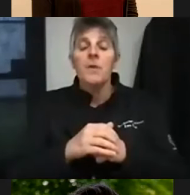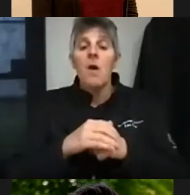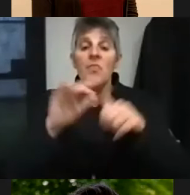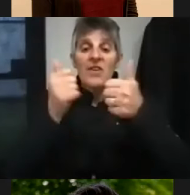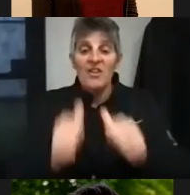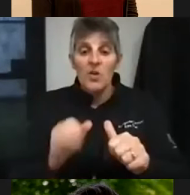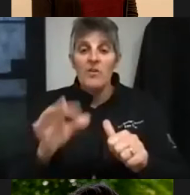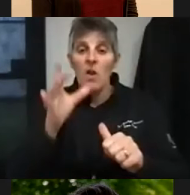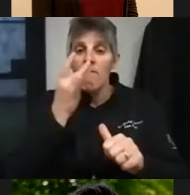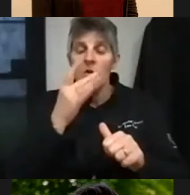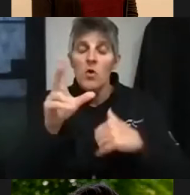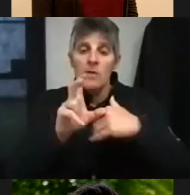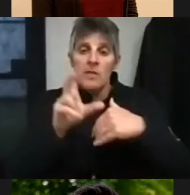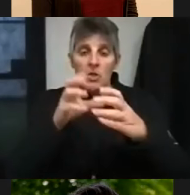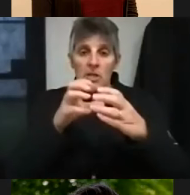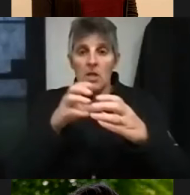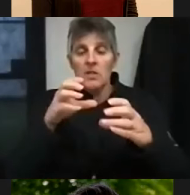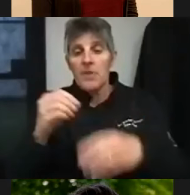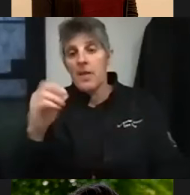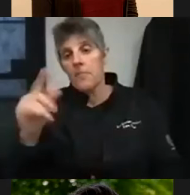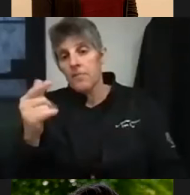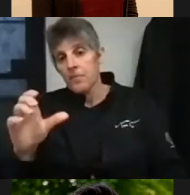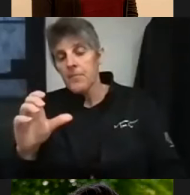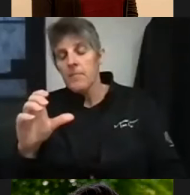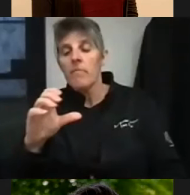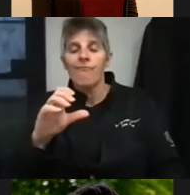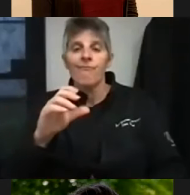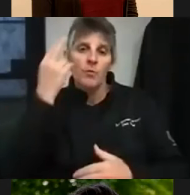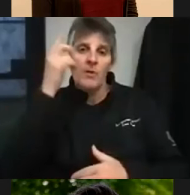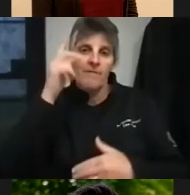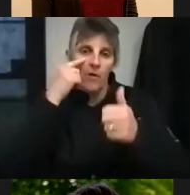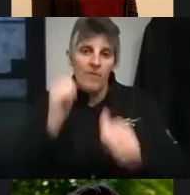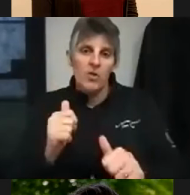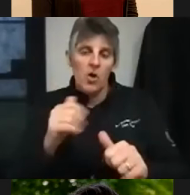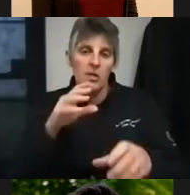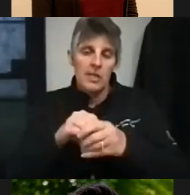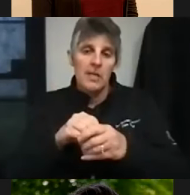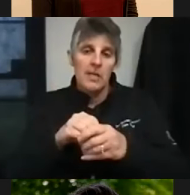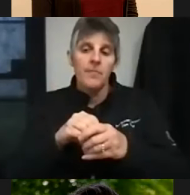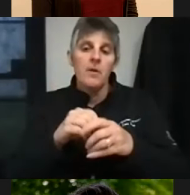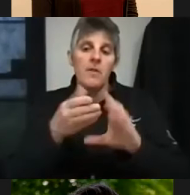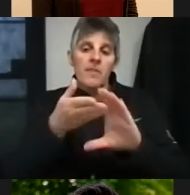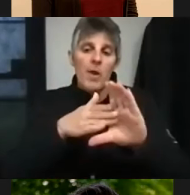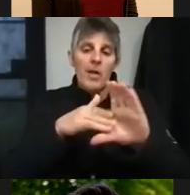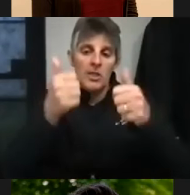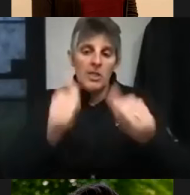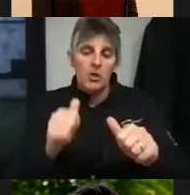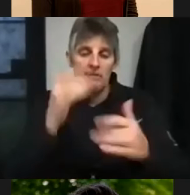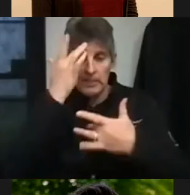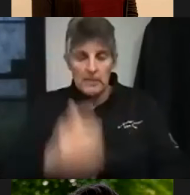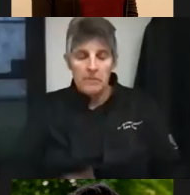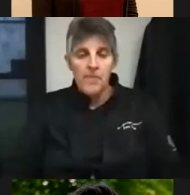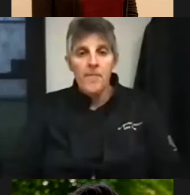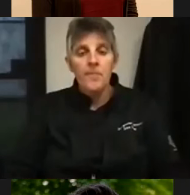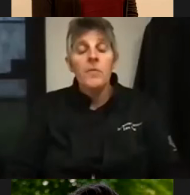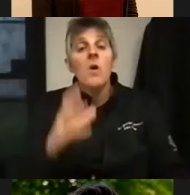of photoreceptor cells and ganglion cells underlies the vision loss in the major retinal degenerative diseases.